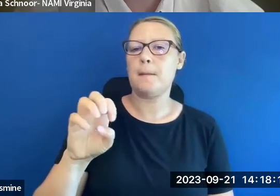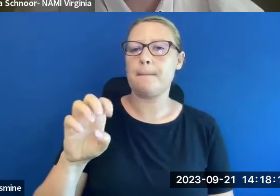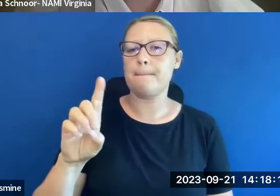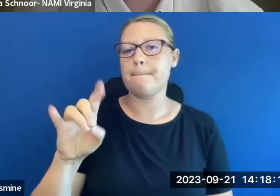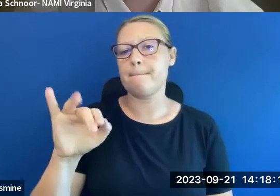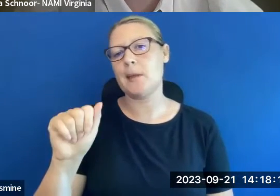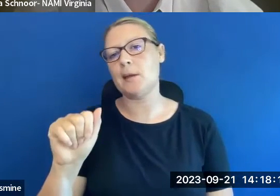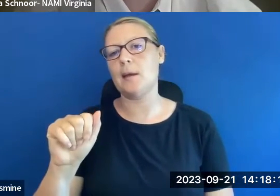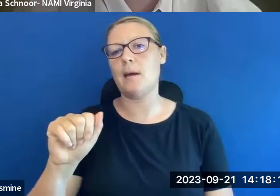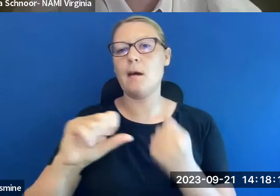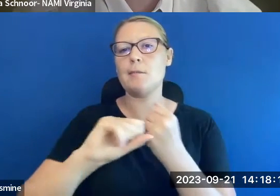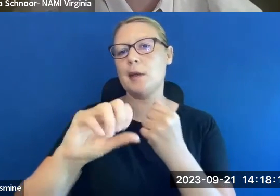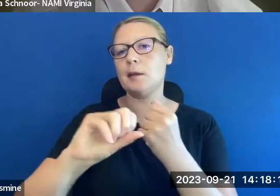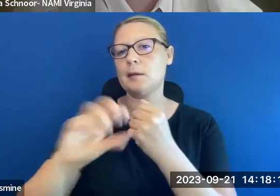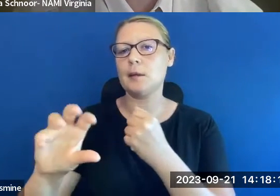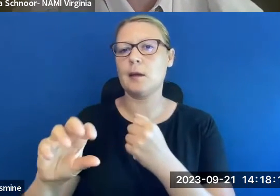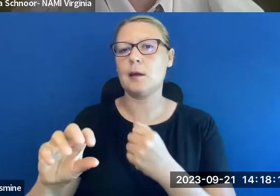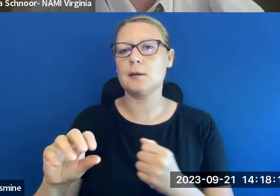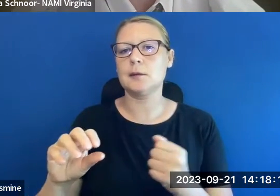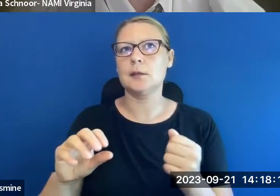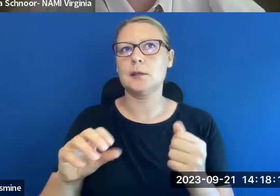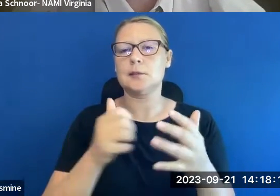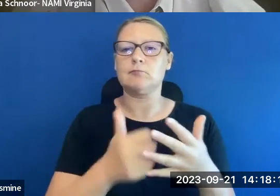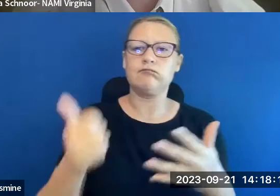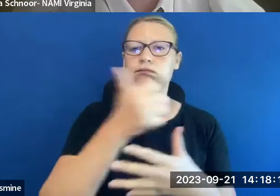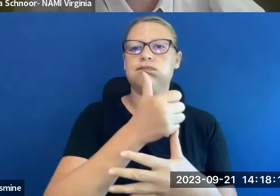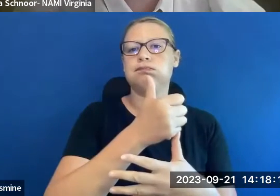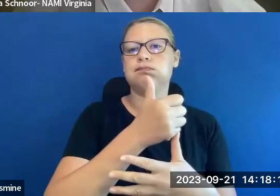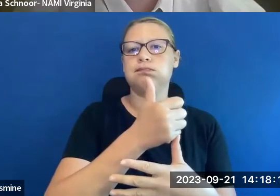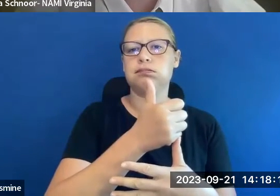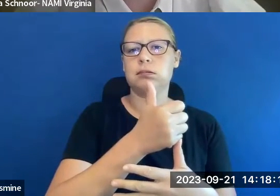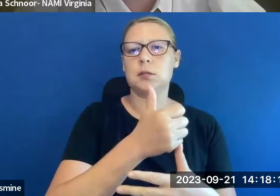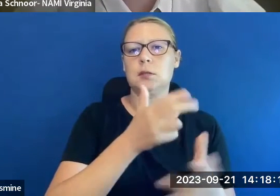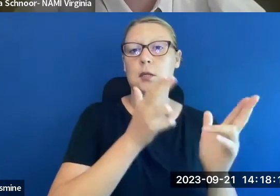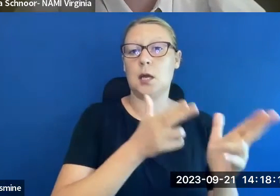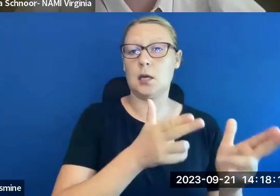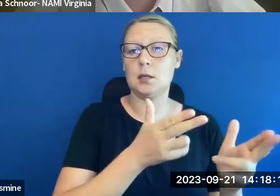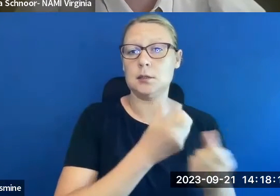puts conversations of gun safety and mental health